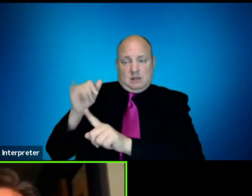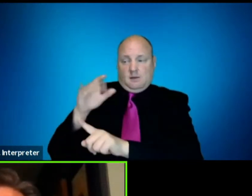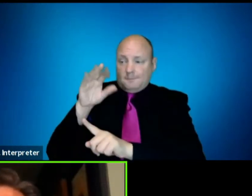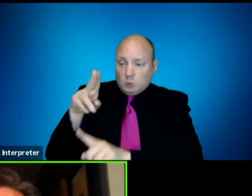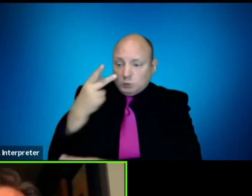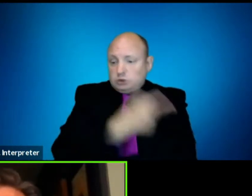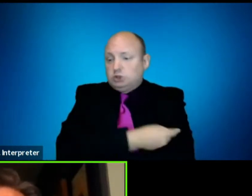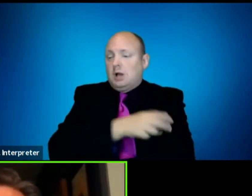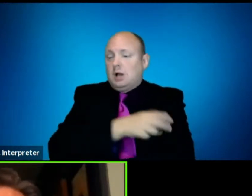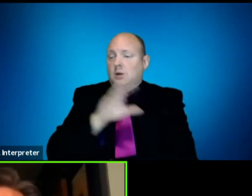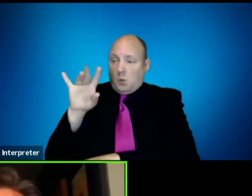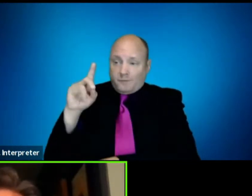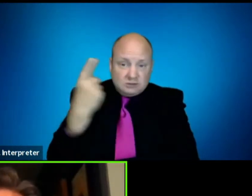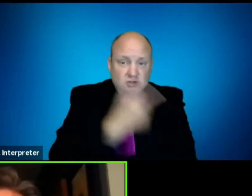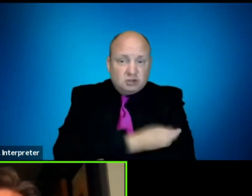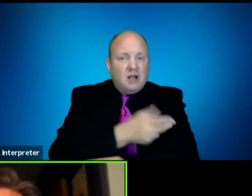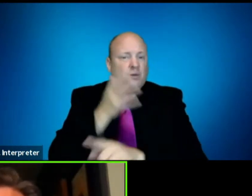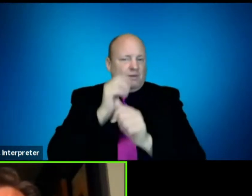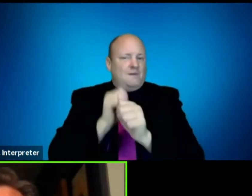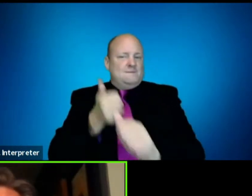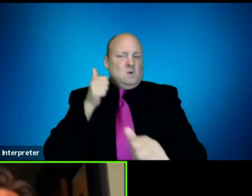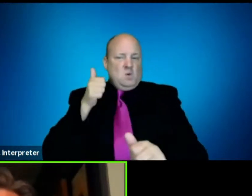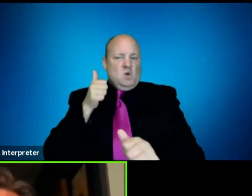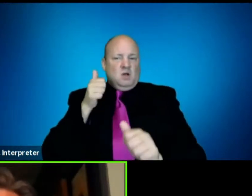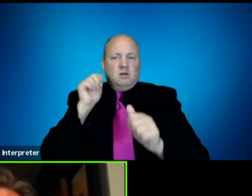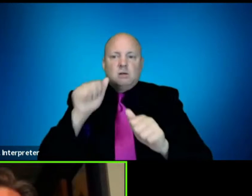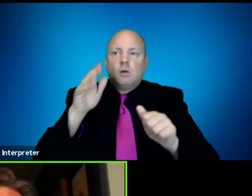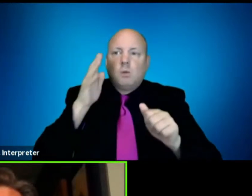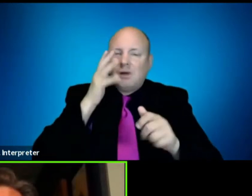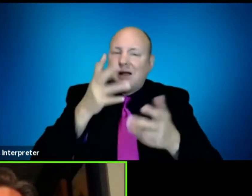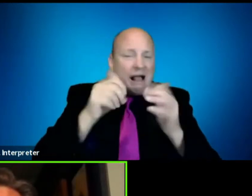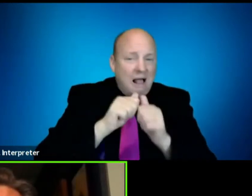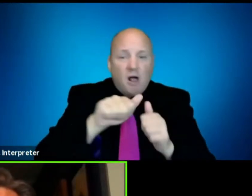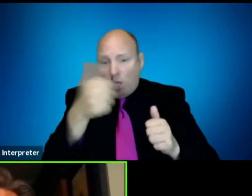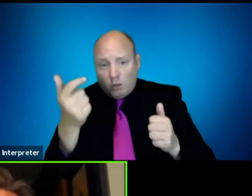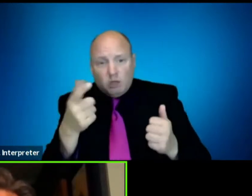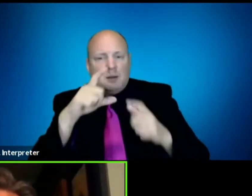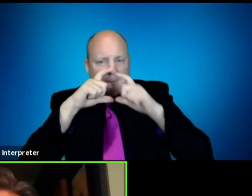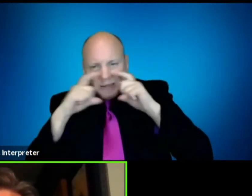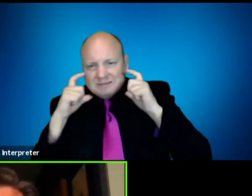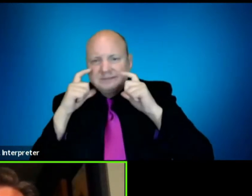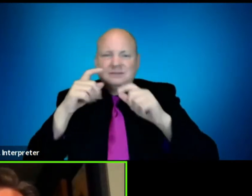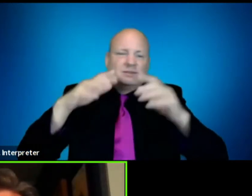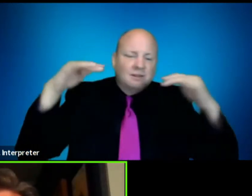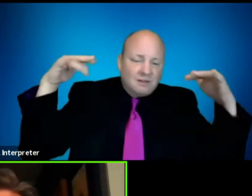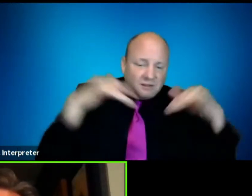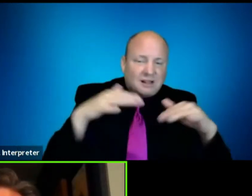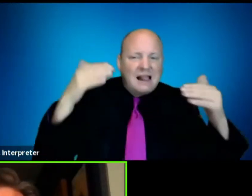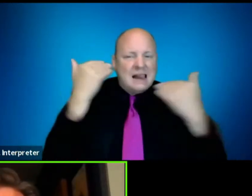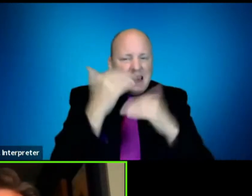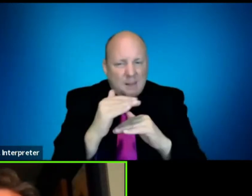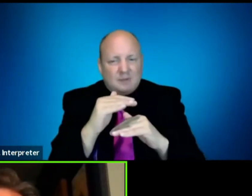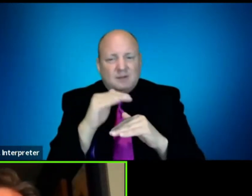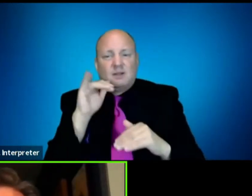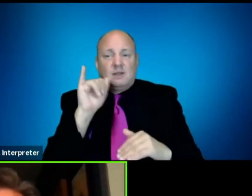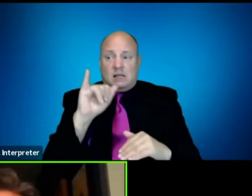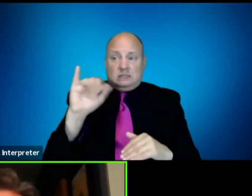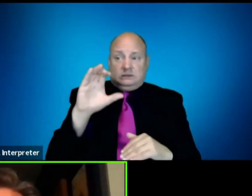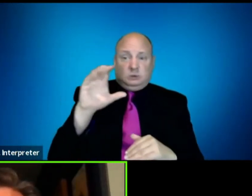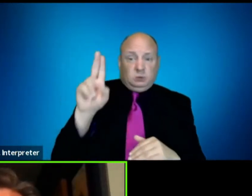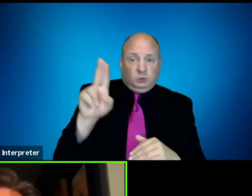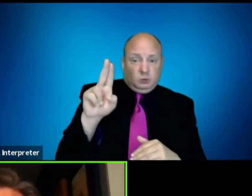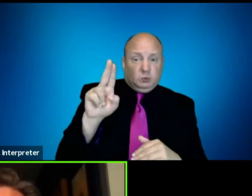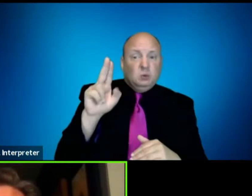limiting our gatherings, are going to protect against those. That's going to ensure that ICU bed with the nurse, respiratory therapist,